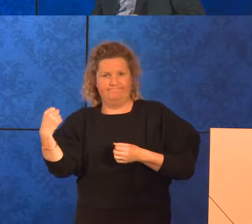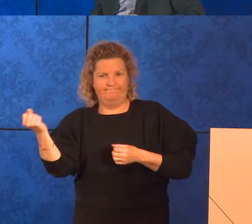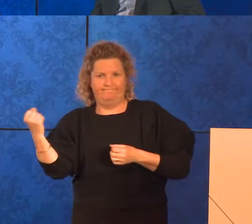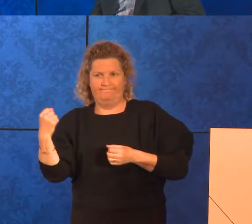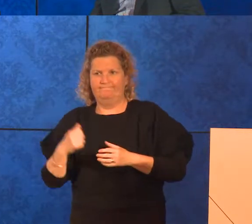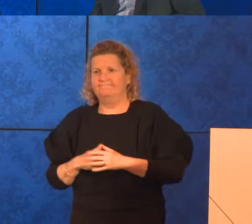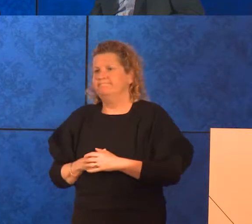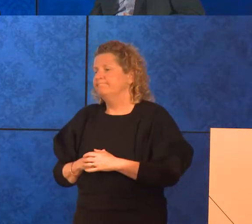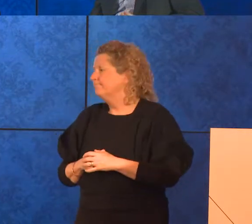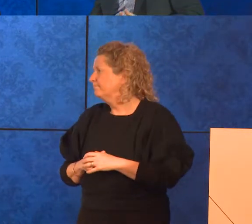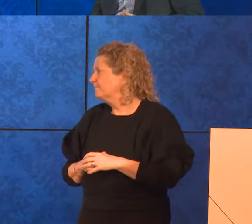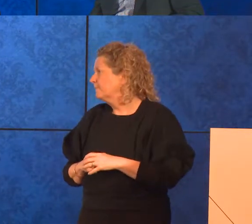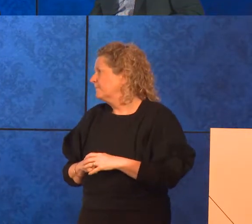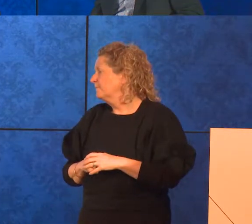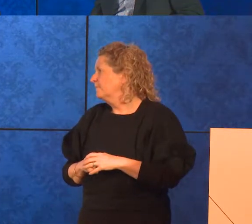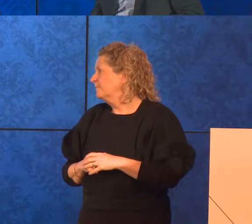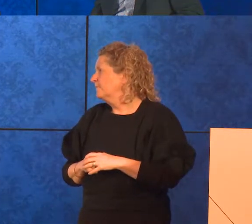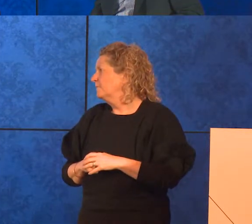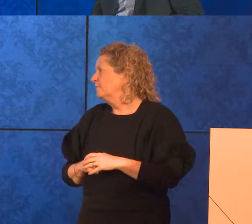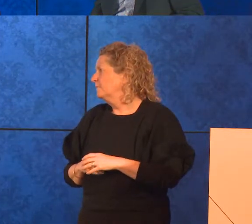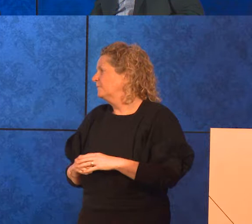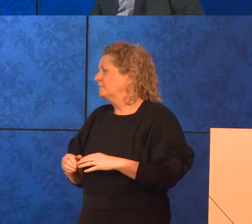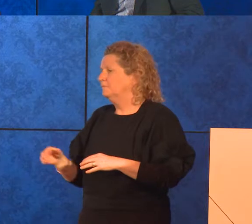Yeah. I think I might